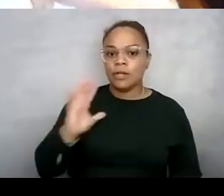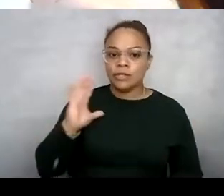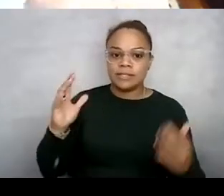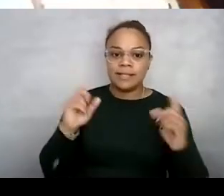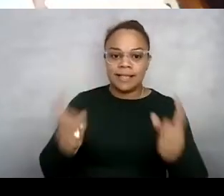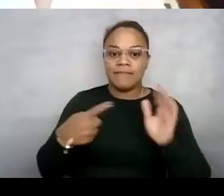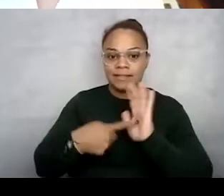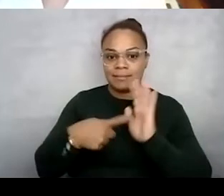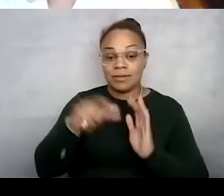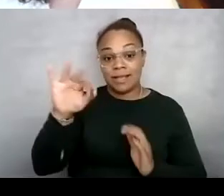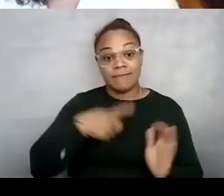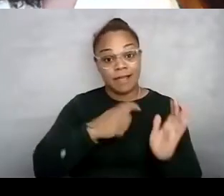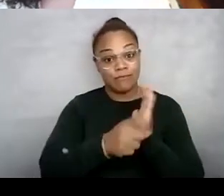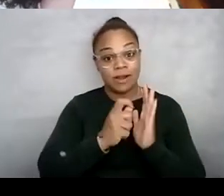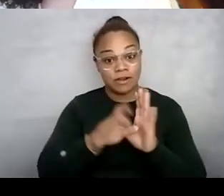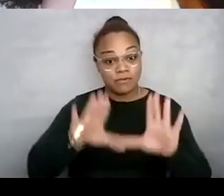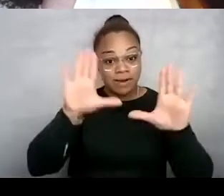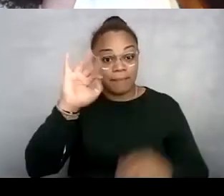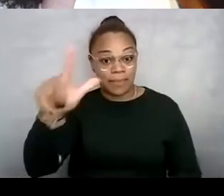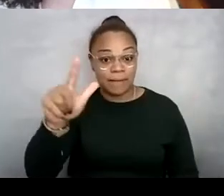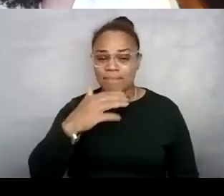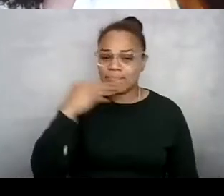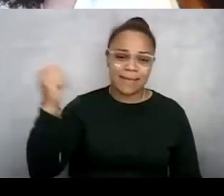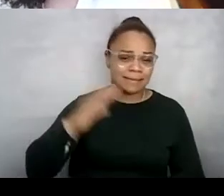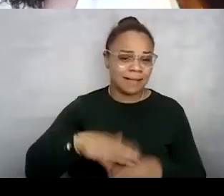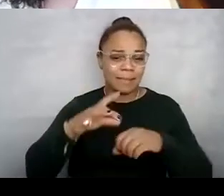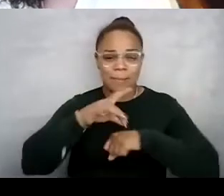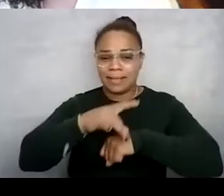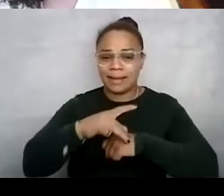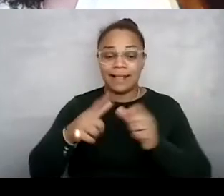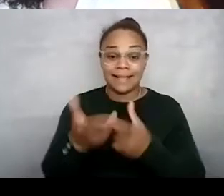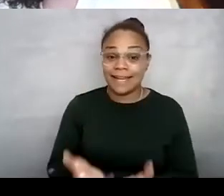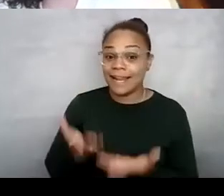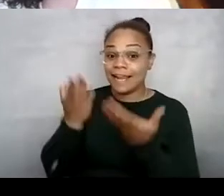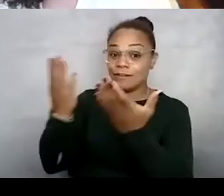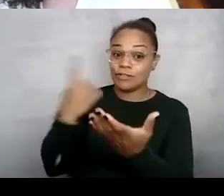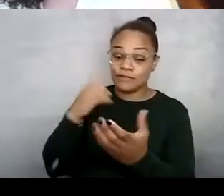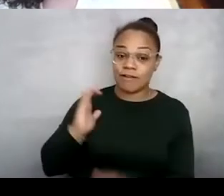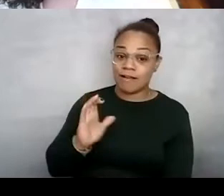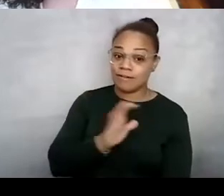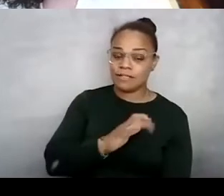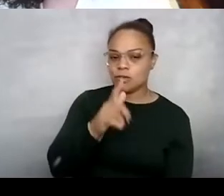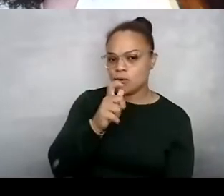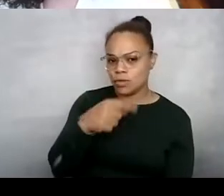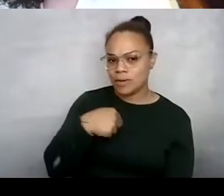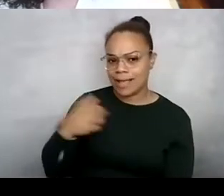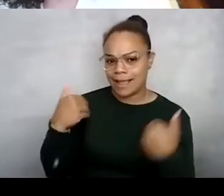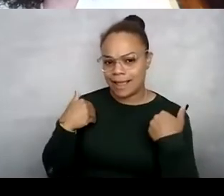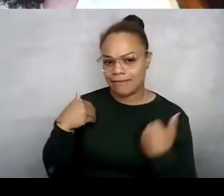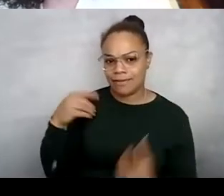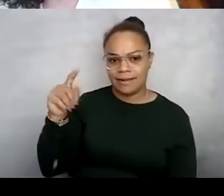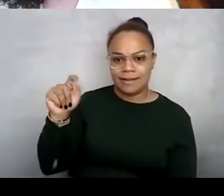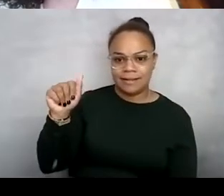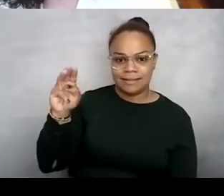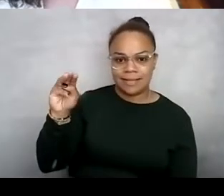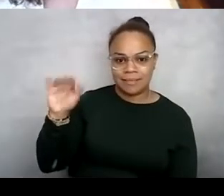write a great bill, the best bill on the planet, and I introduce it in Congress, Who do I have? I've got Tammy Baldwin, who will